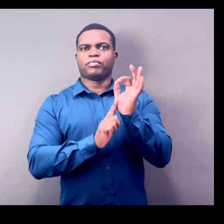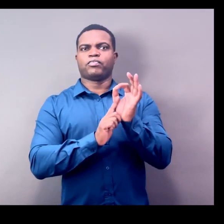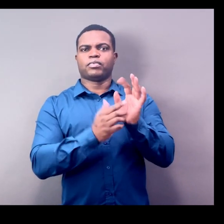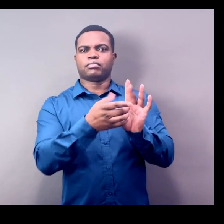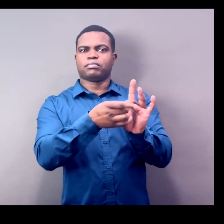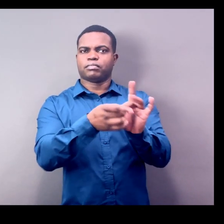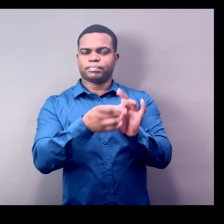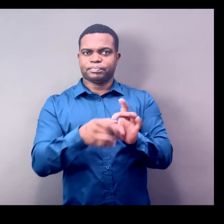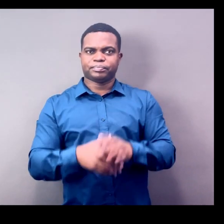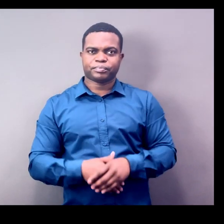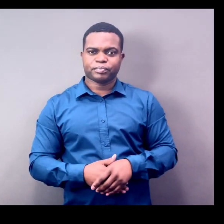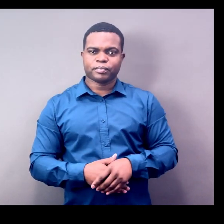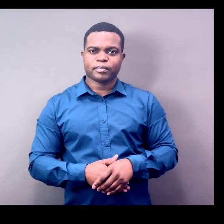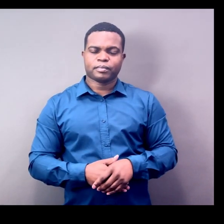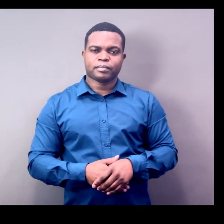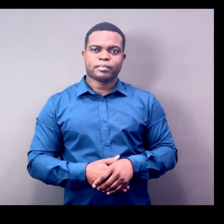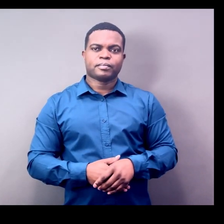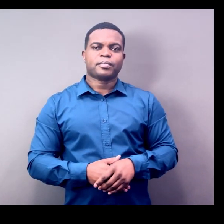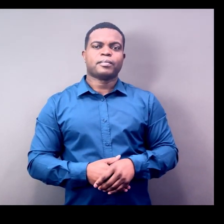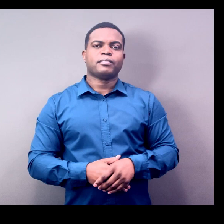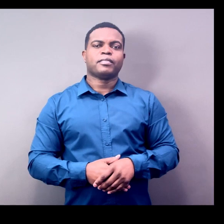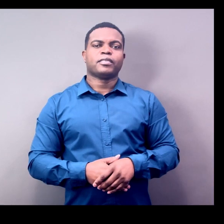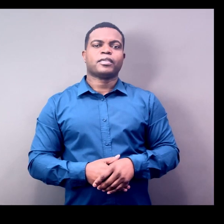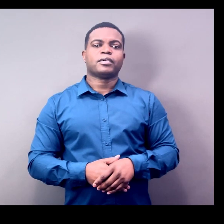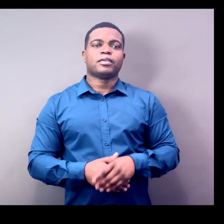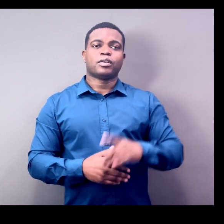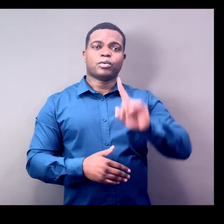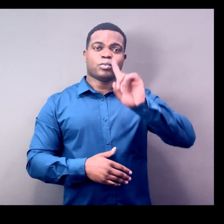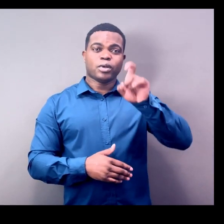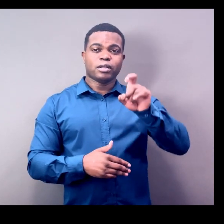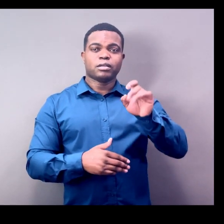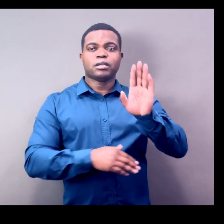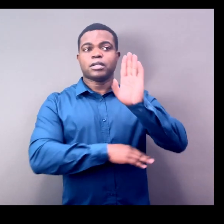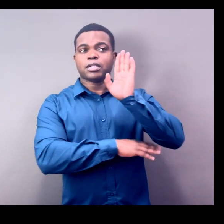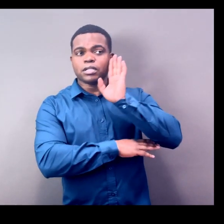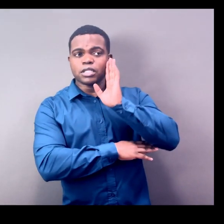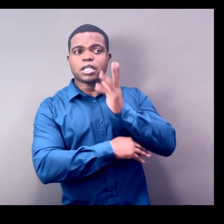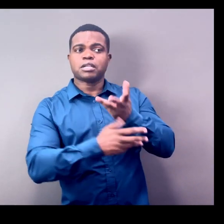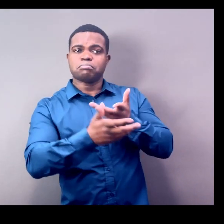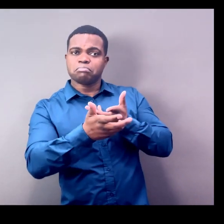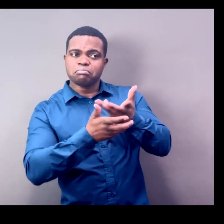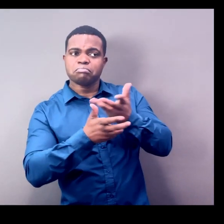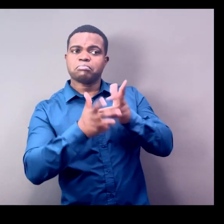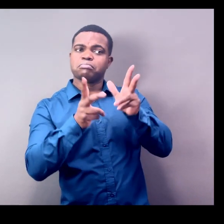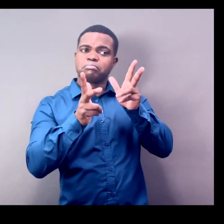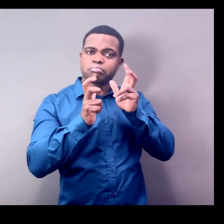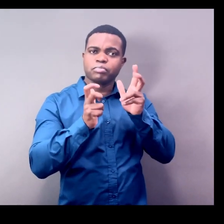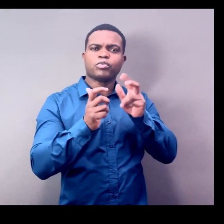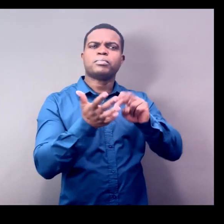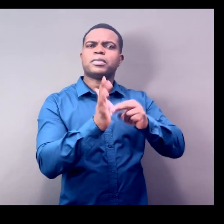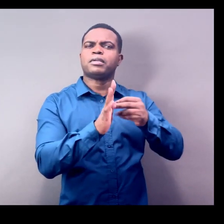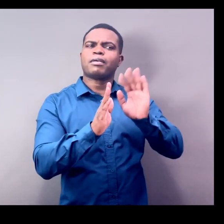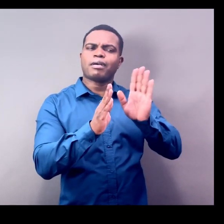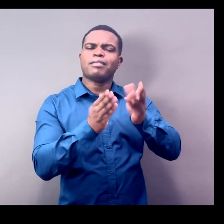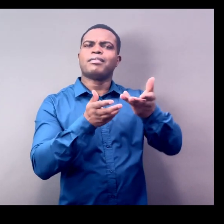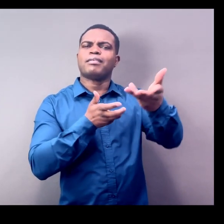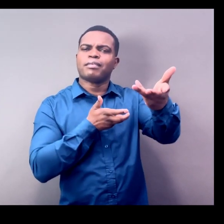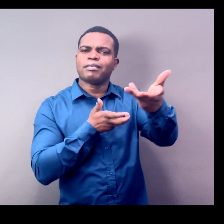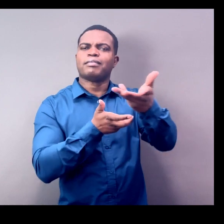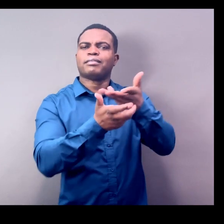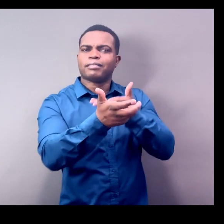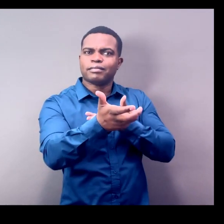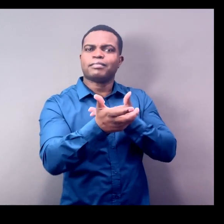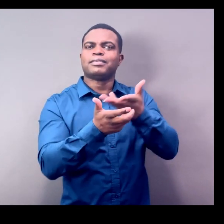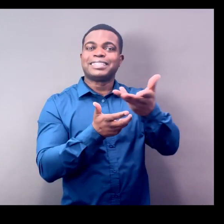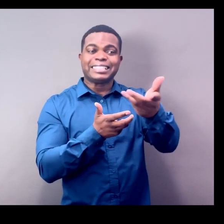to communicate effectively, because it enables meaningful interactions, it builds trust and